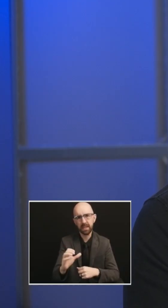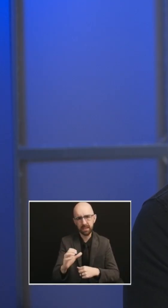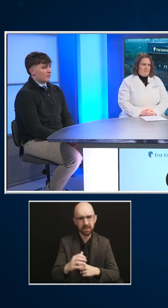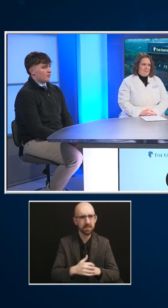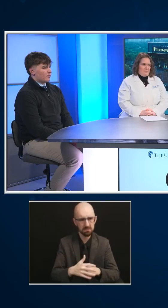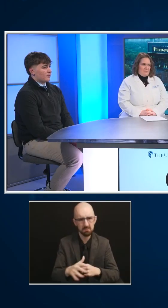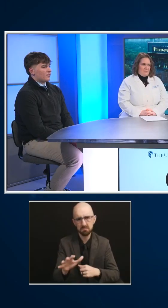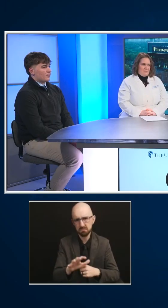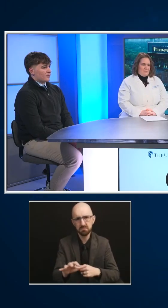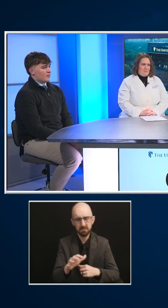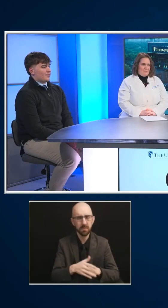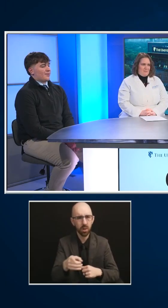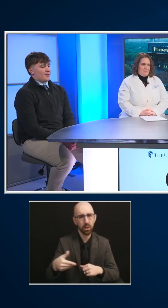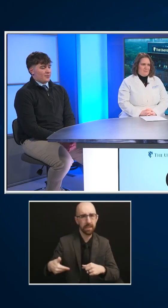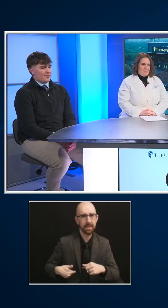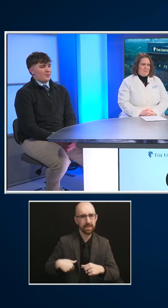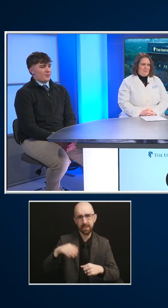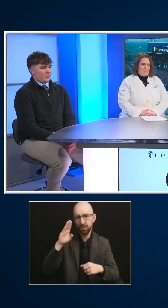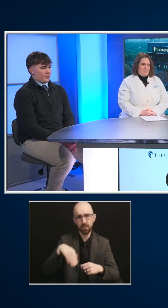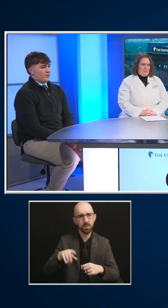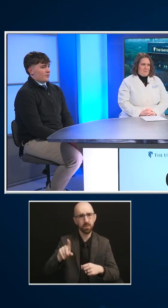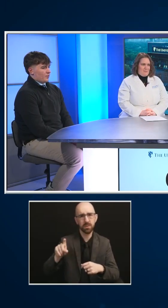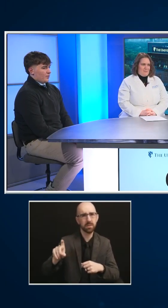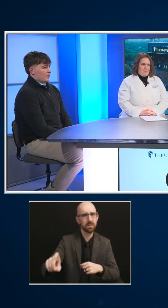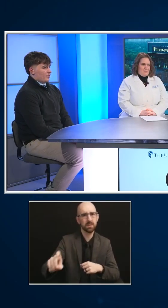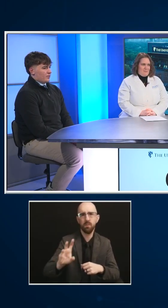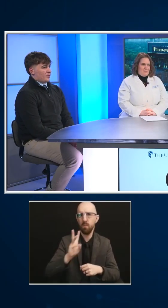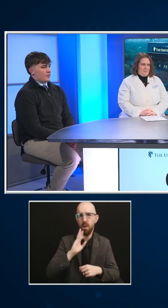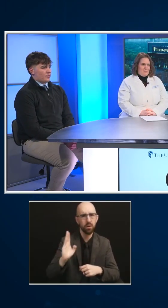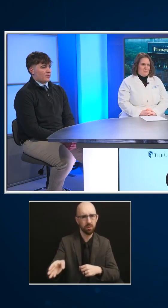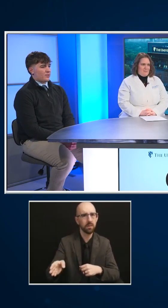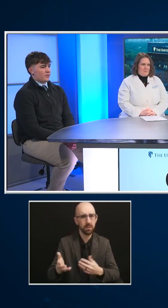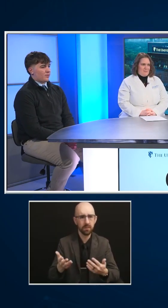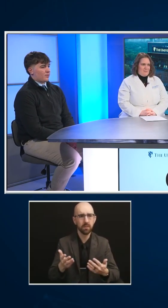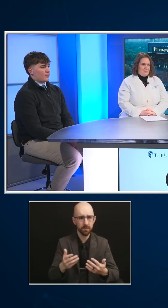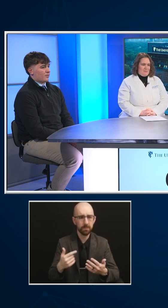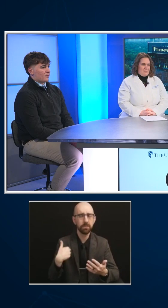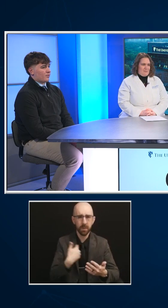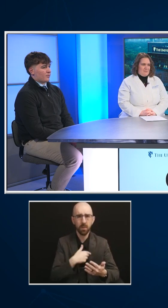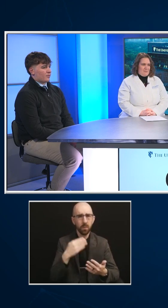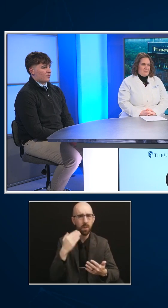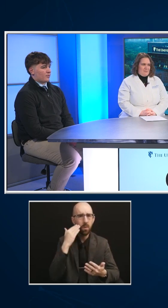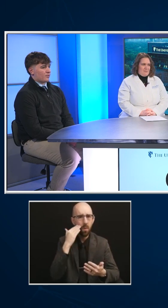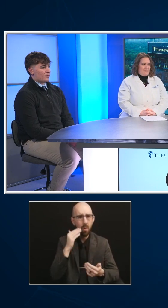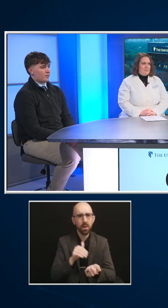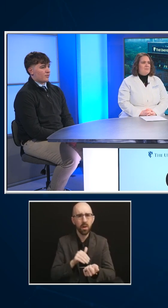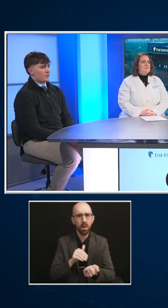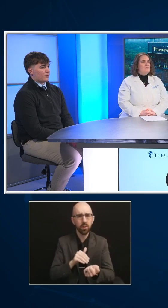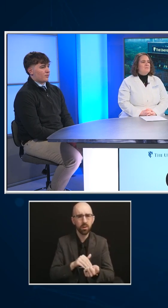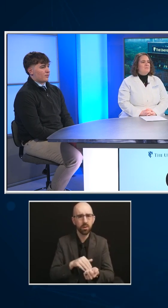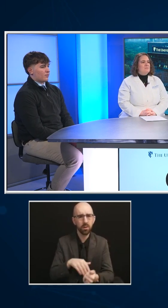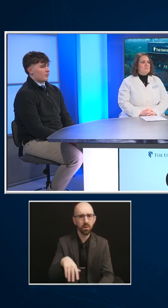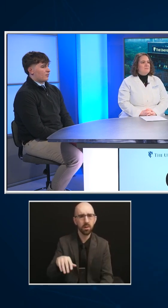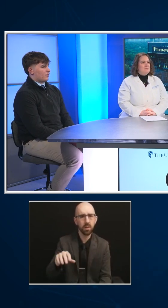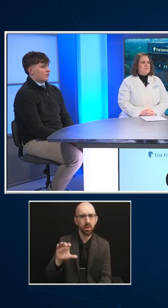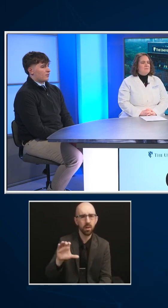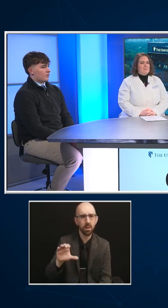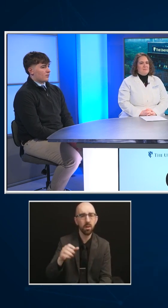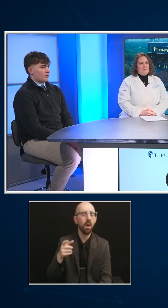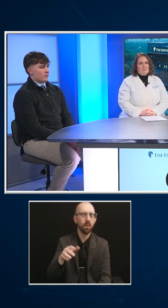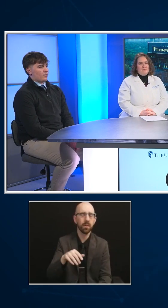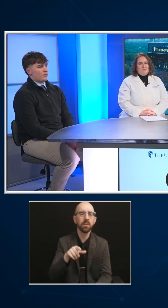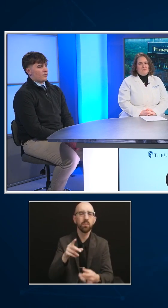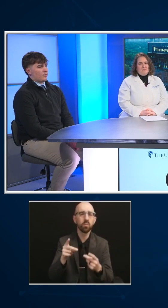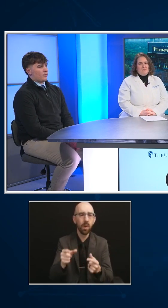your instincts, you knew, get in that water. So we do know that Dr. Rapid cooling can limit burn depth if it's done quickly